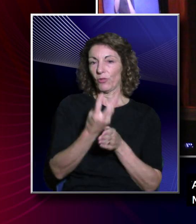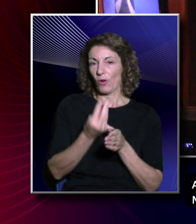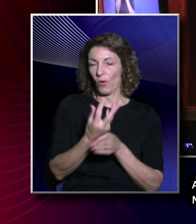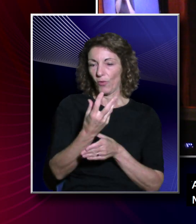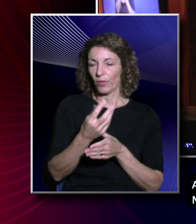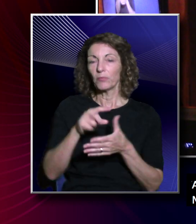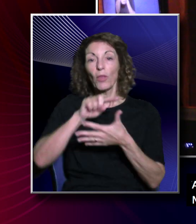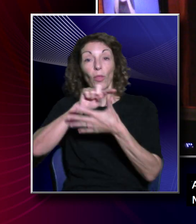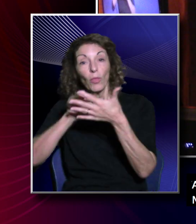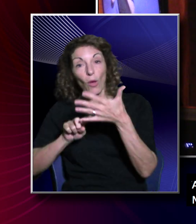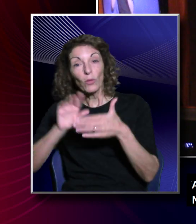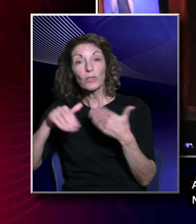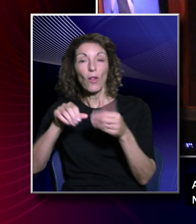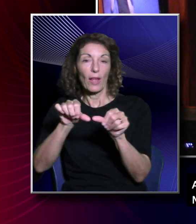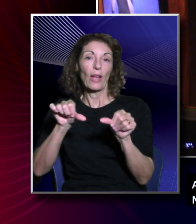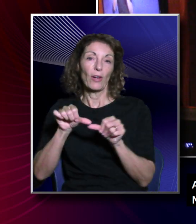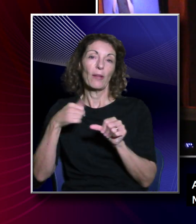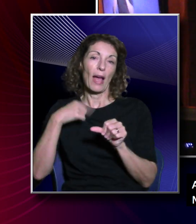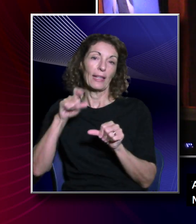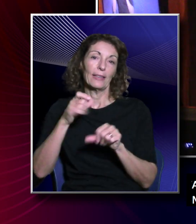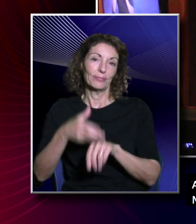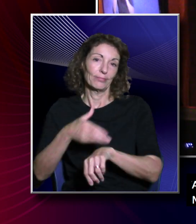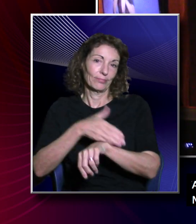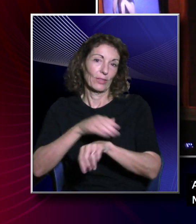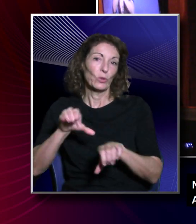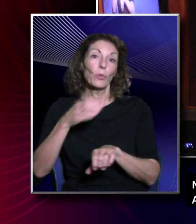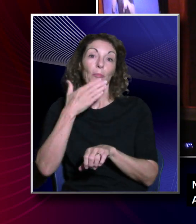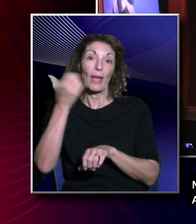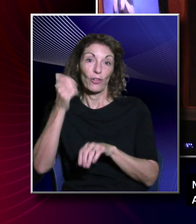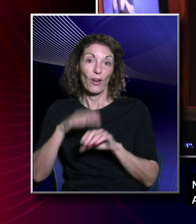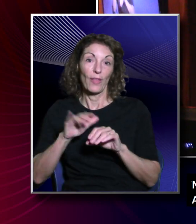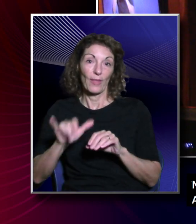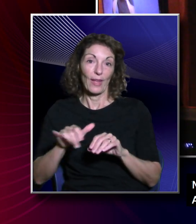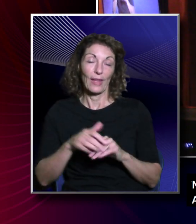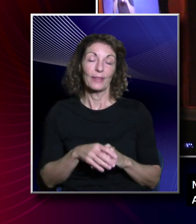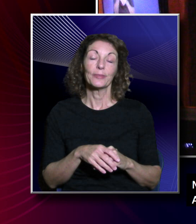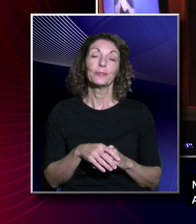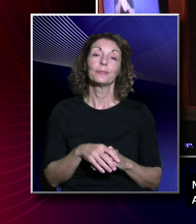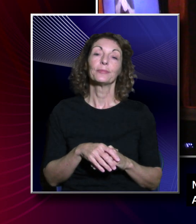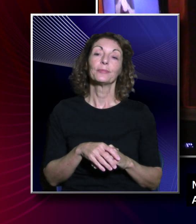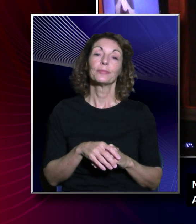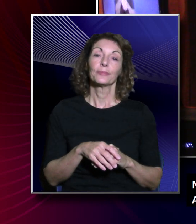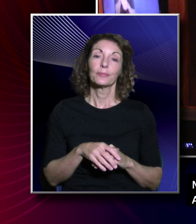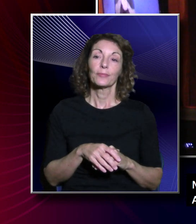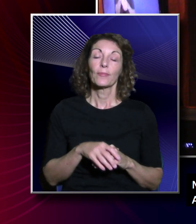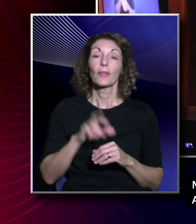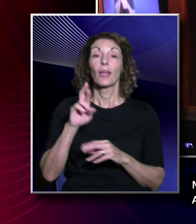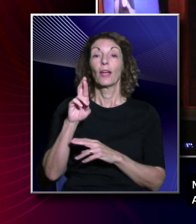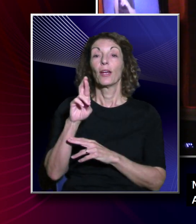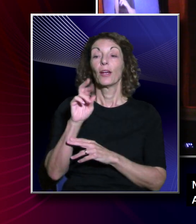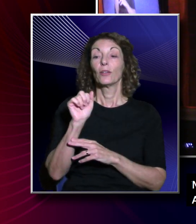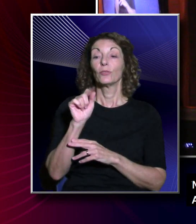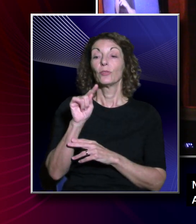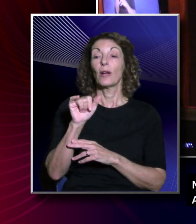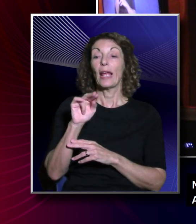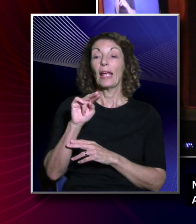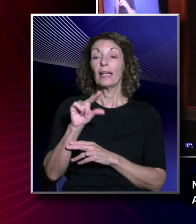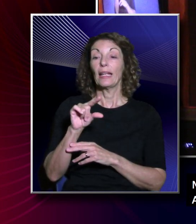these are areas I need to be doing better. The rating from 1 to